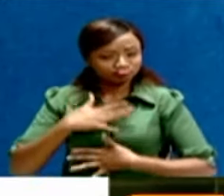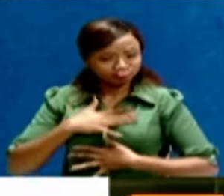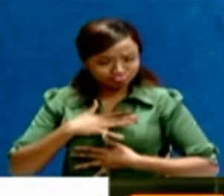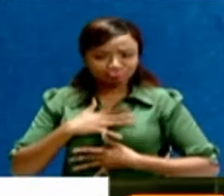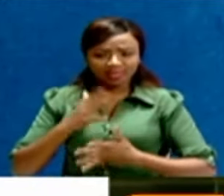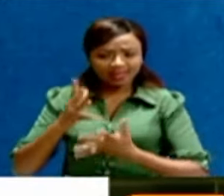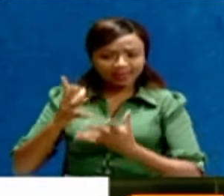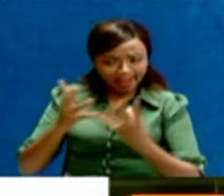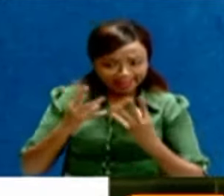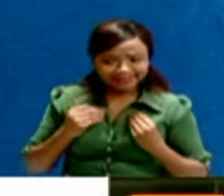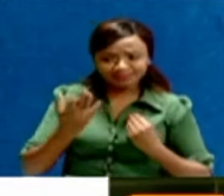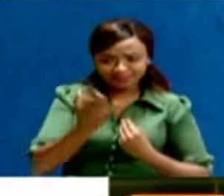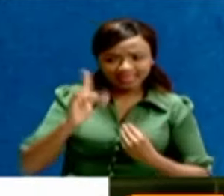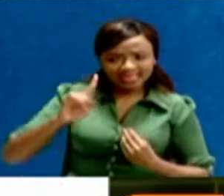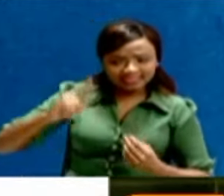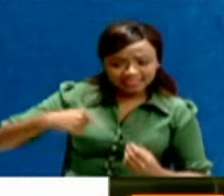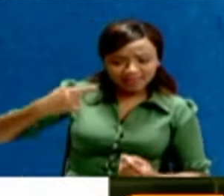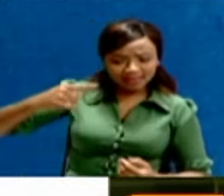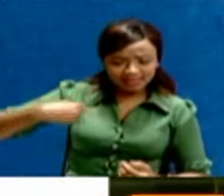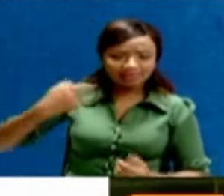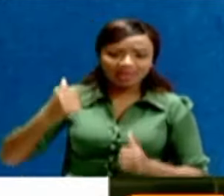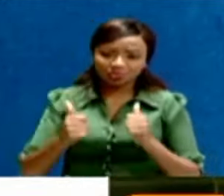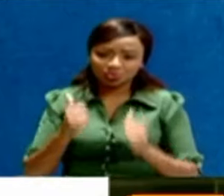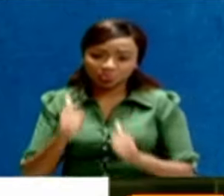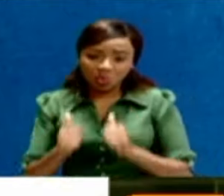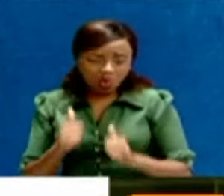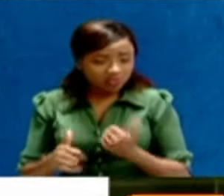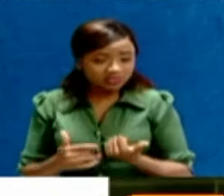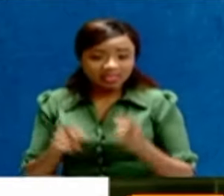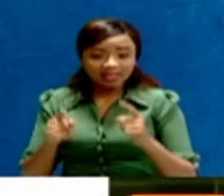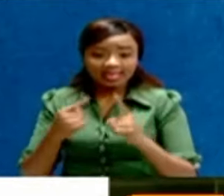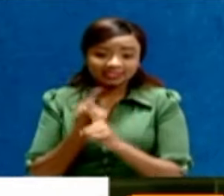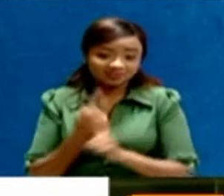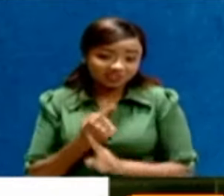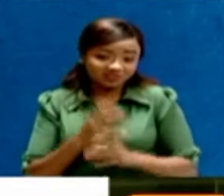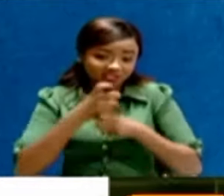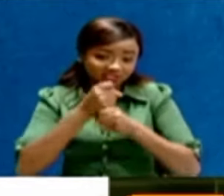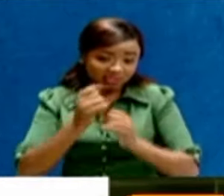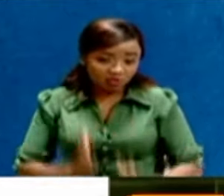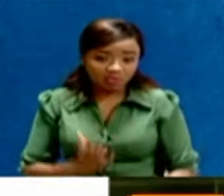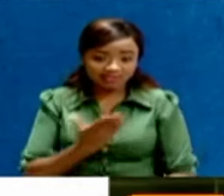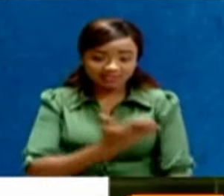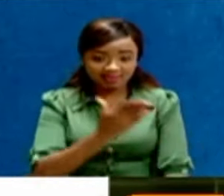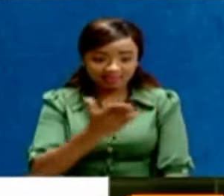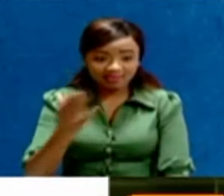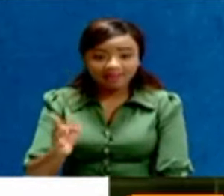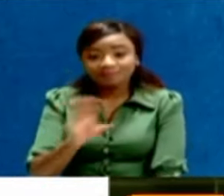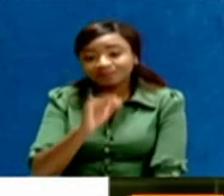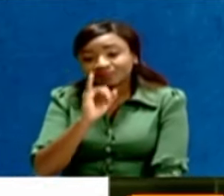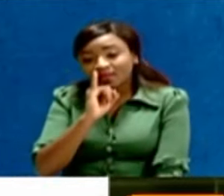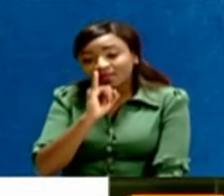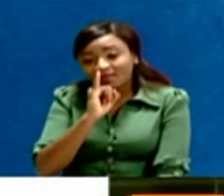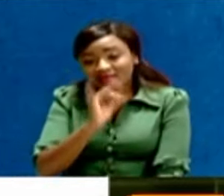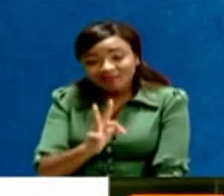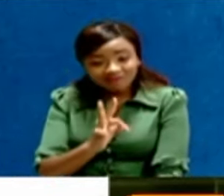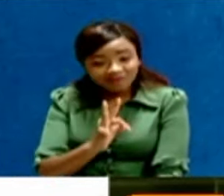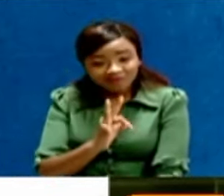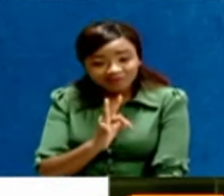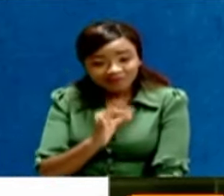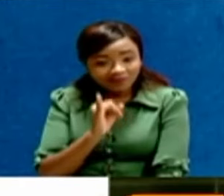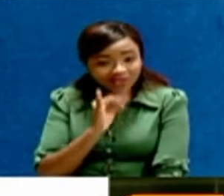by certain senators and also governors and other stakeholders from certain region. If